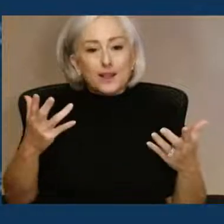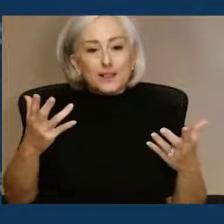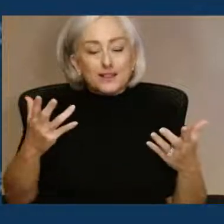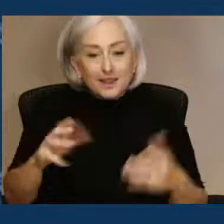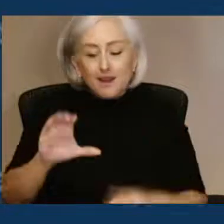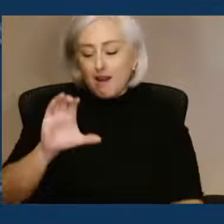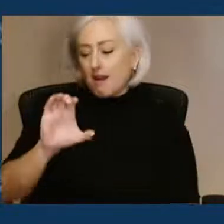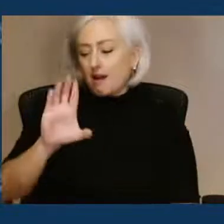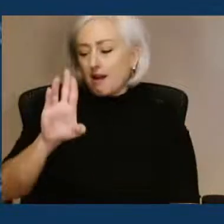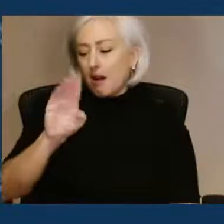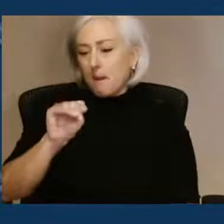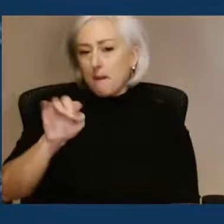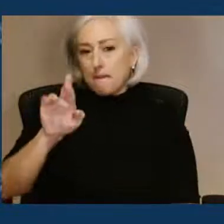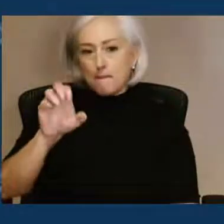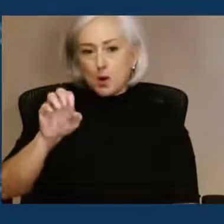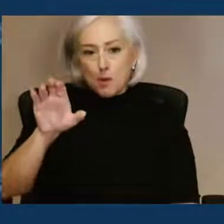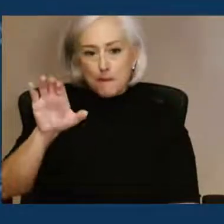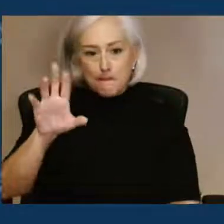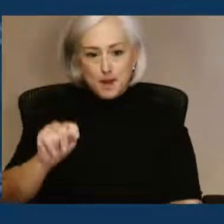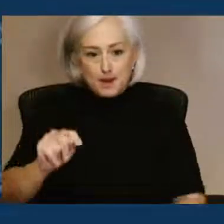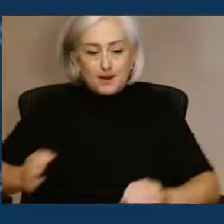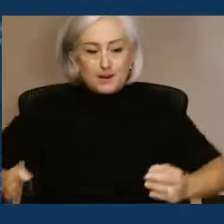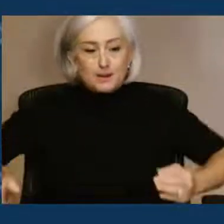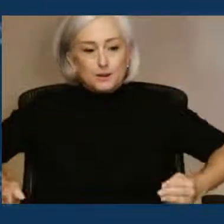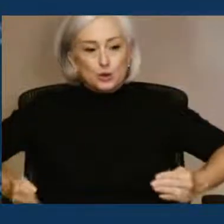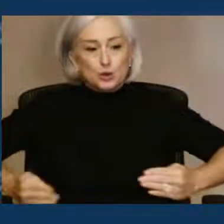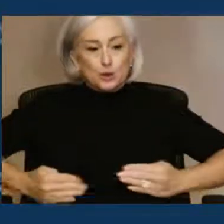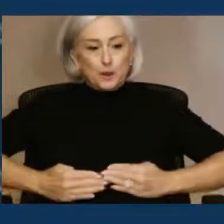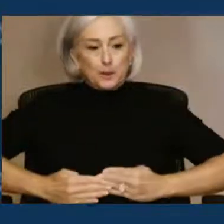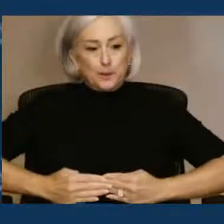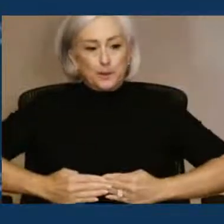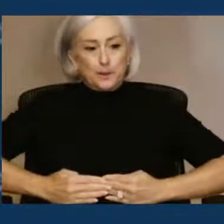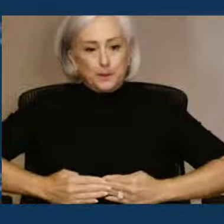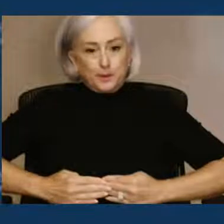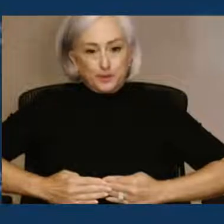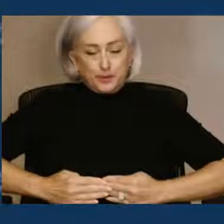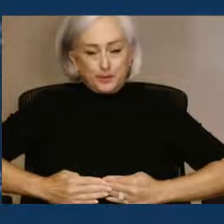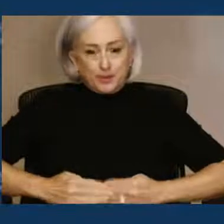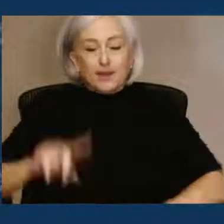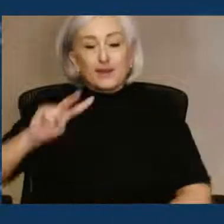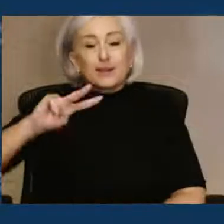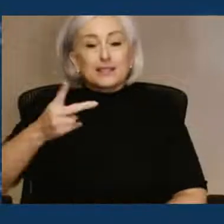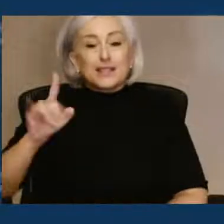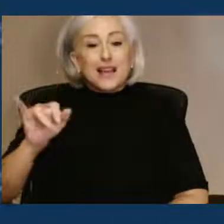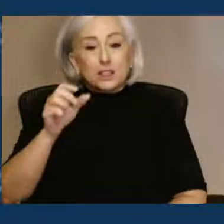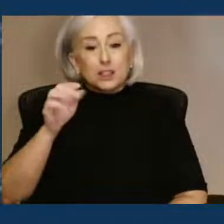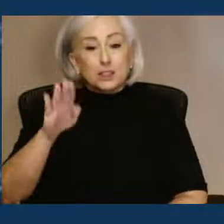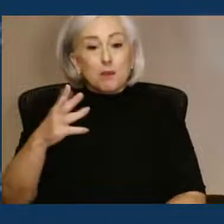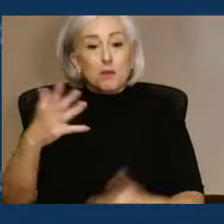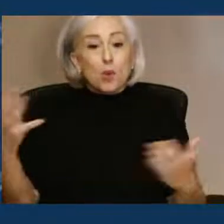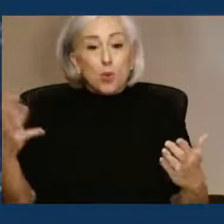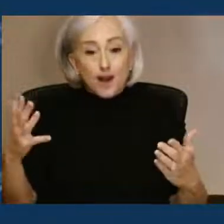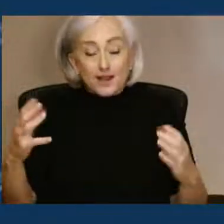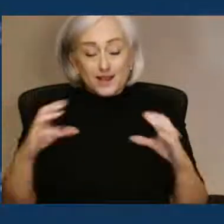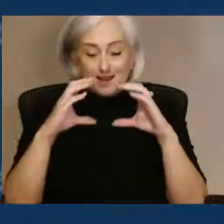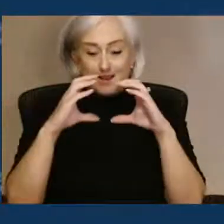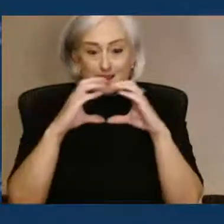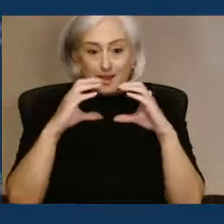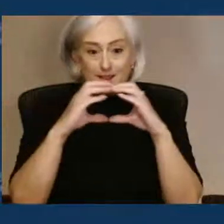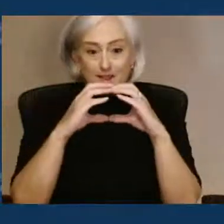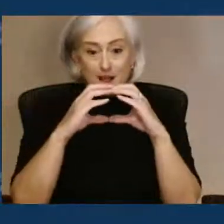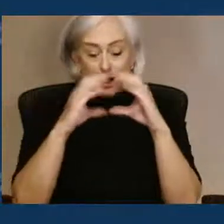sister chromatids together at their waists. The second job of the centromere takes place when the cells split, which is called